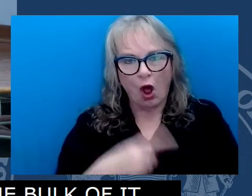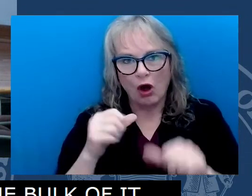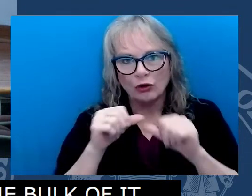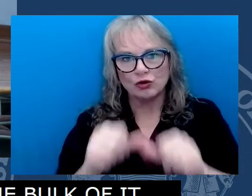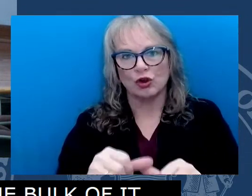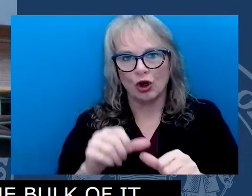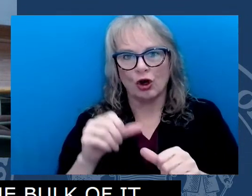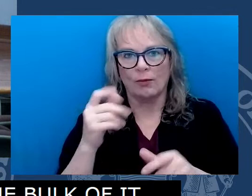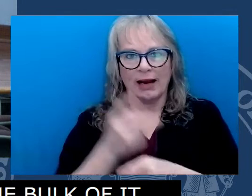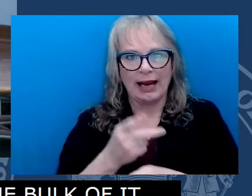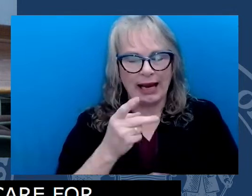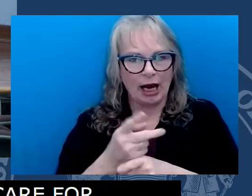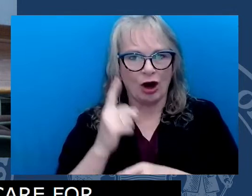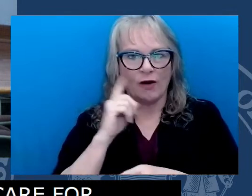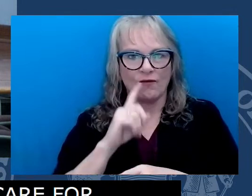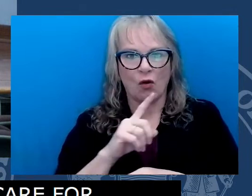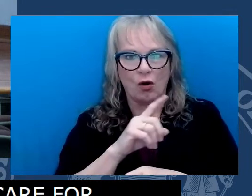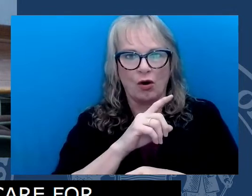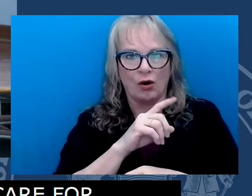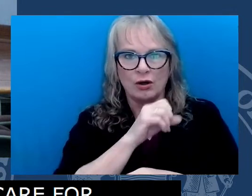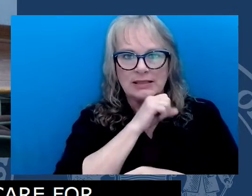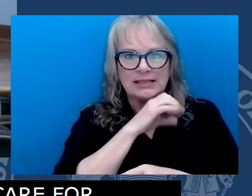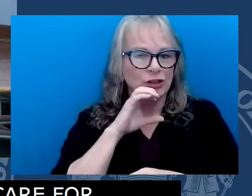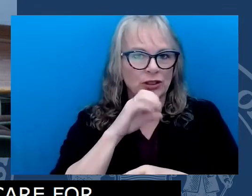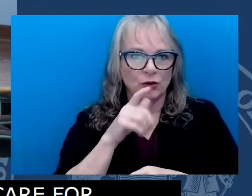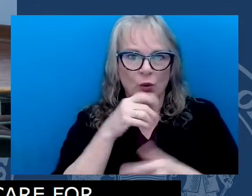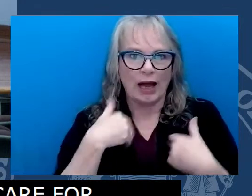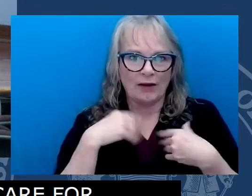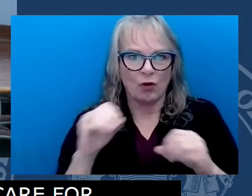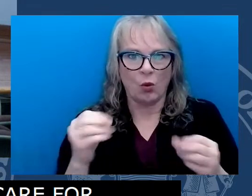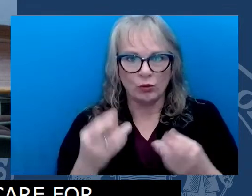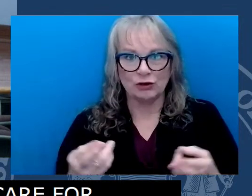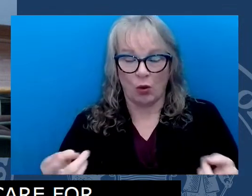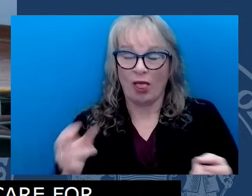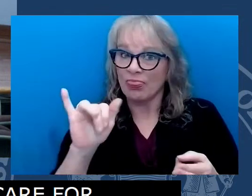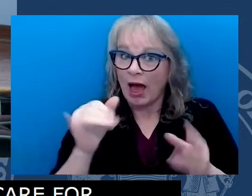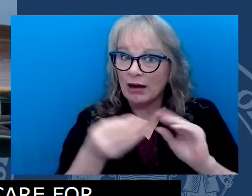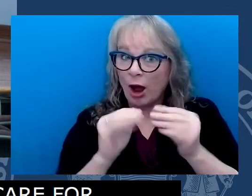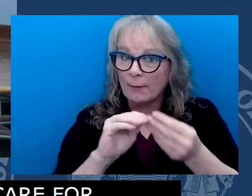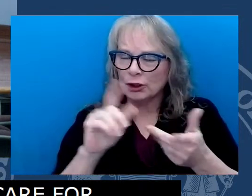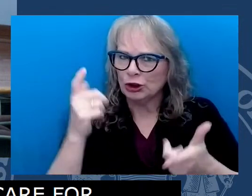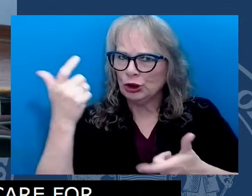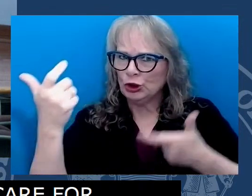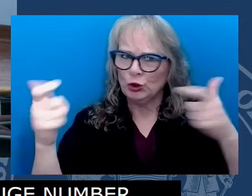resources. And that's a huge number. All those numbers getting bigger